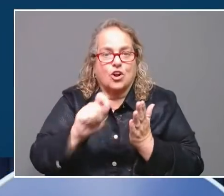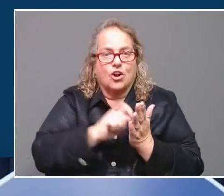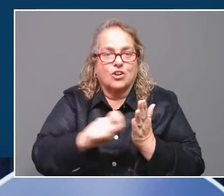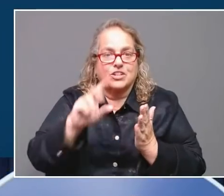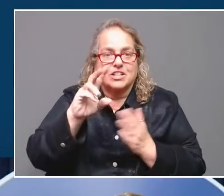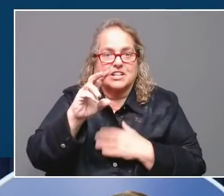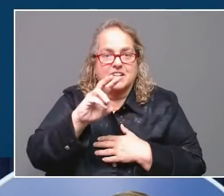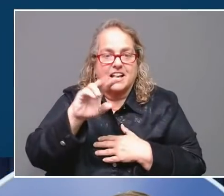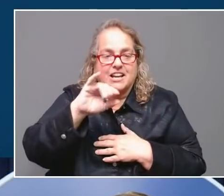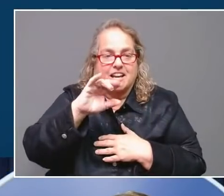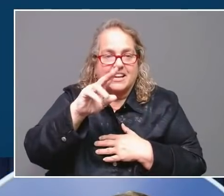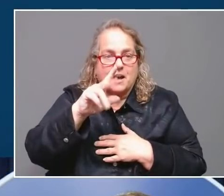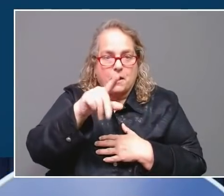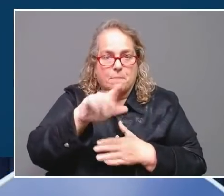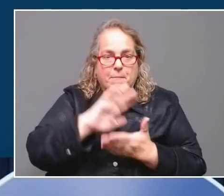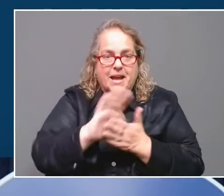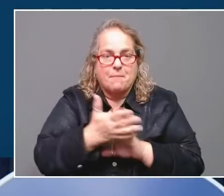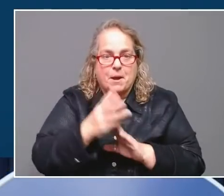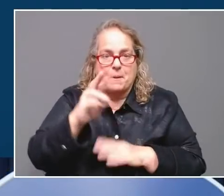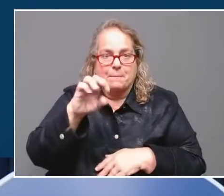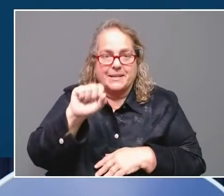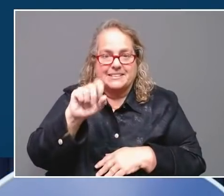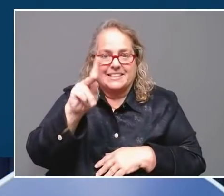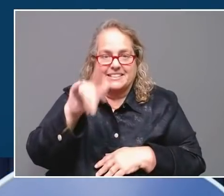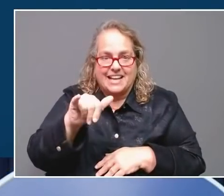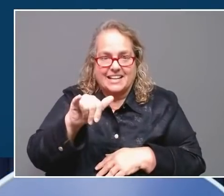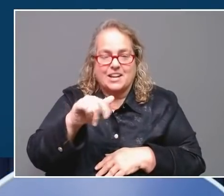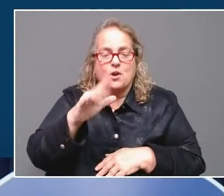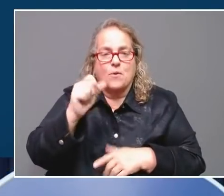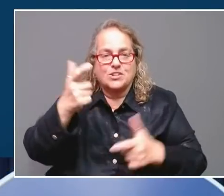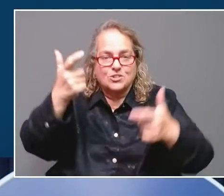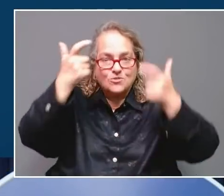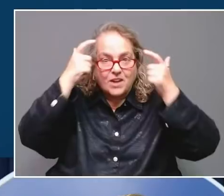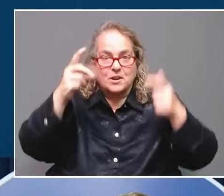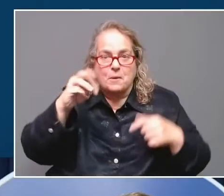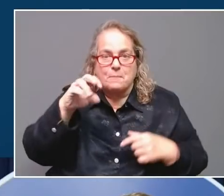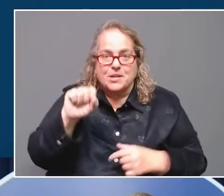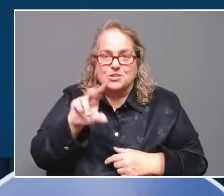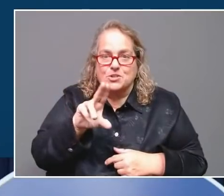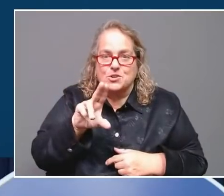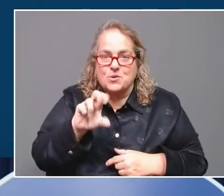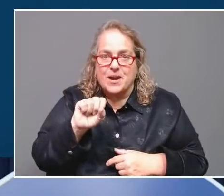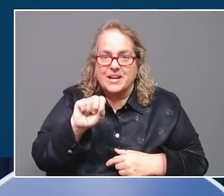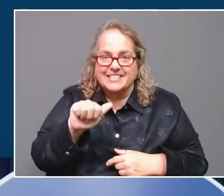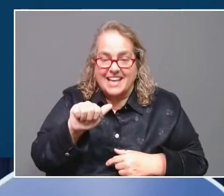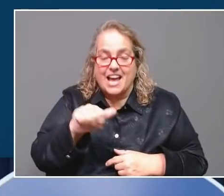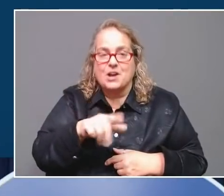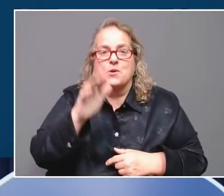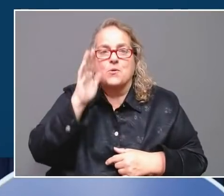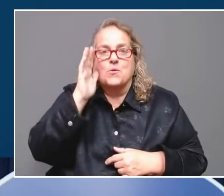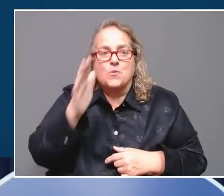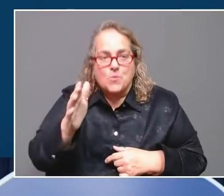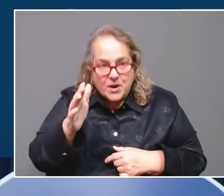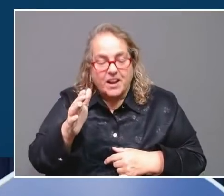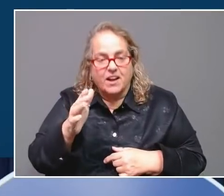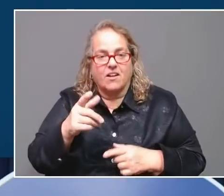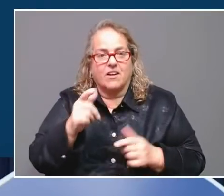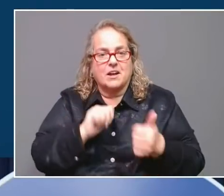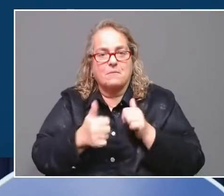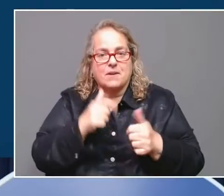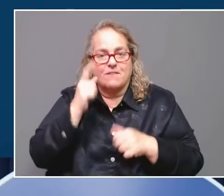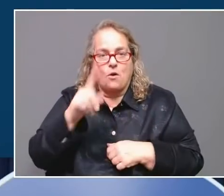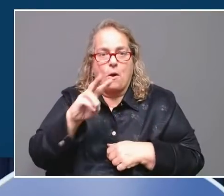Kentucky and this week was crowned Miss USA. She'll now compete for the title of Miss Universe in Israel on December the